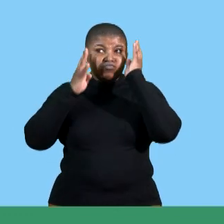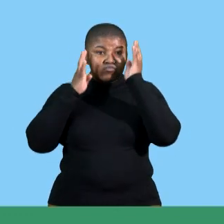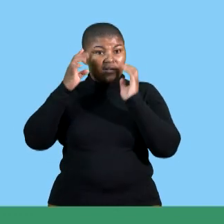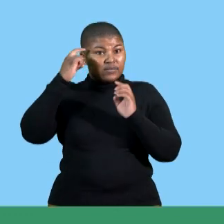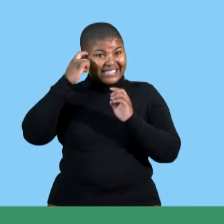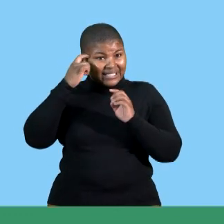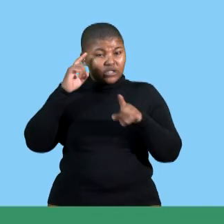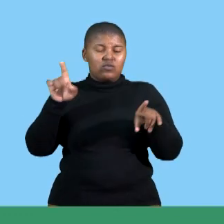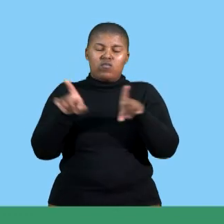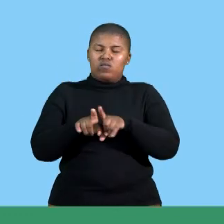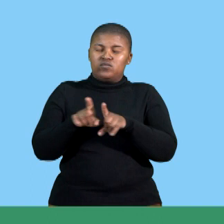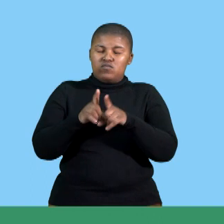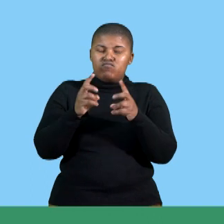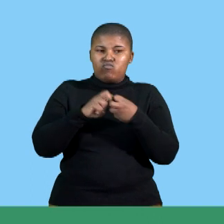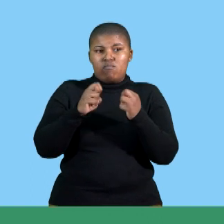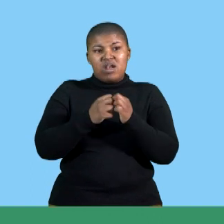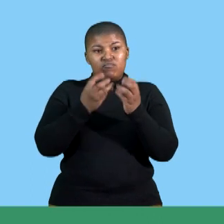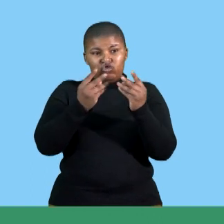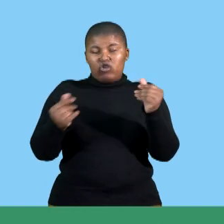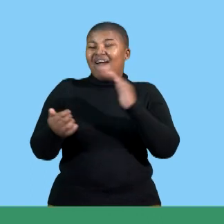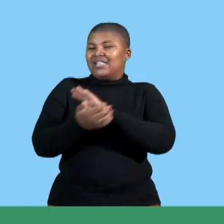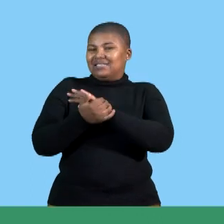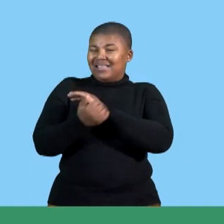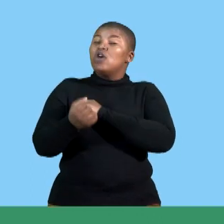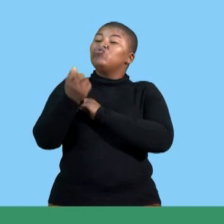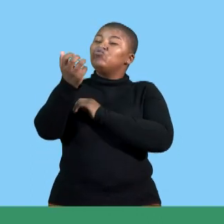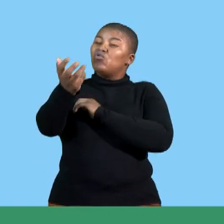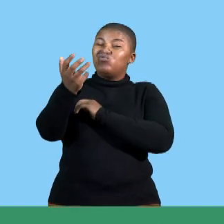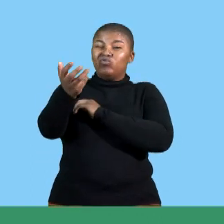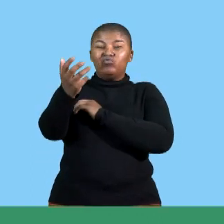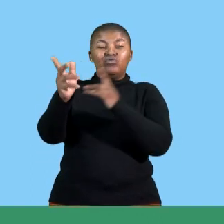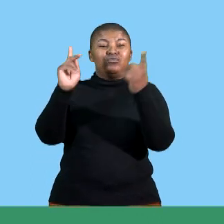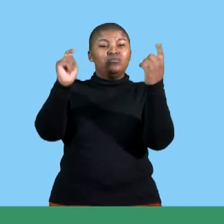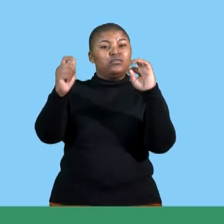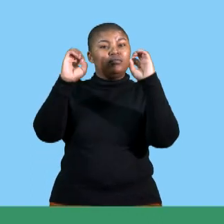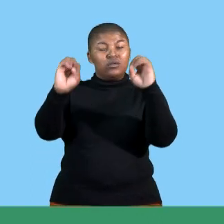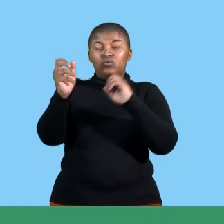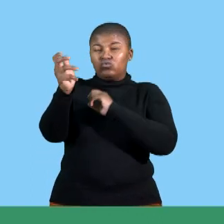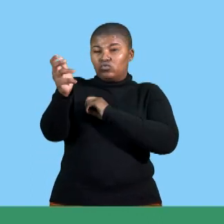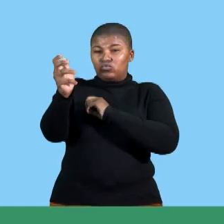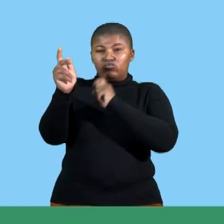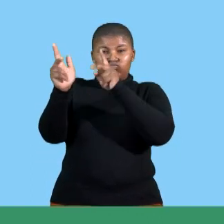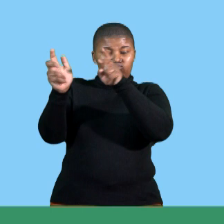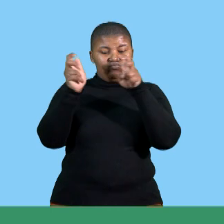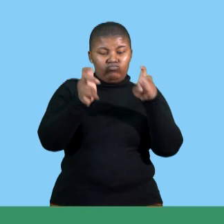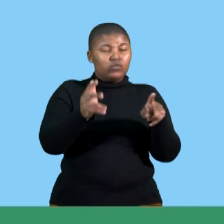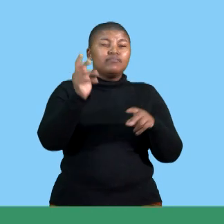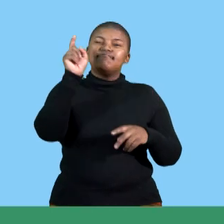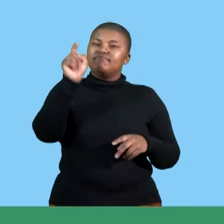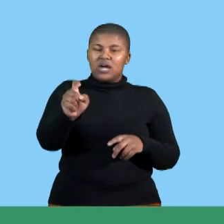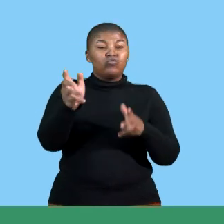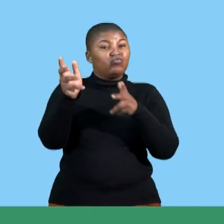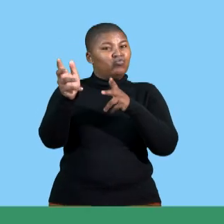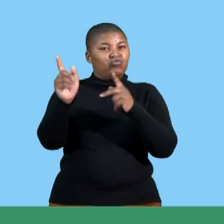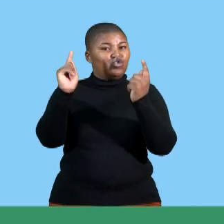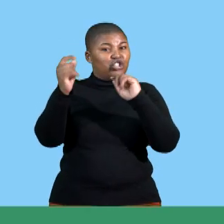see as is. Nothing was changed. As is directly from the scenario.